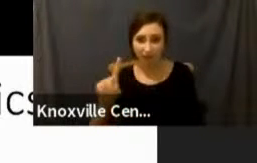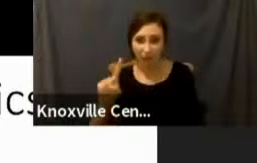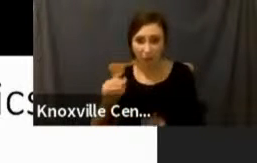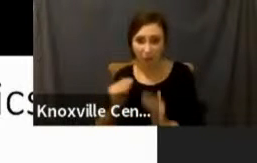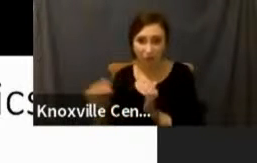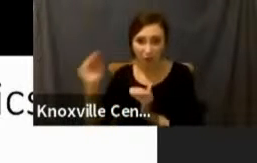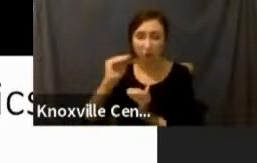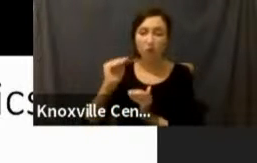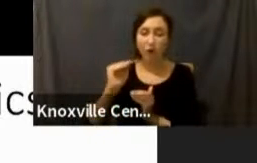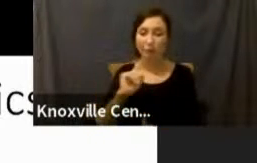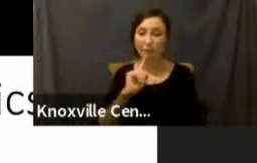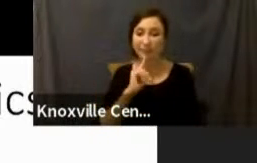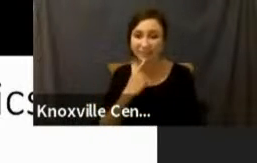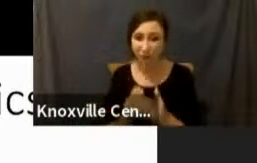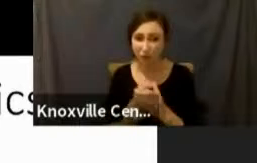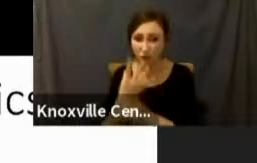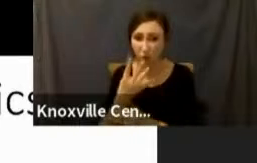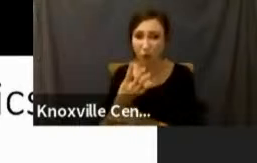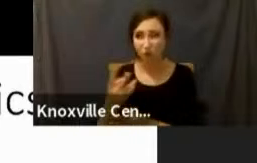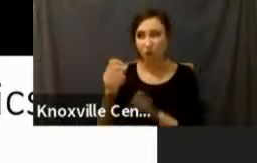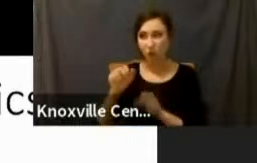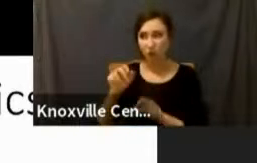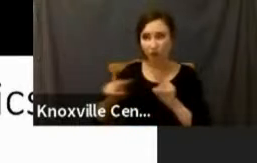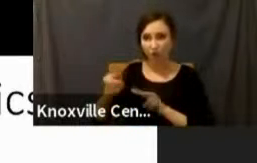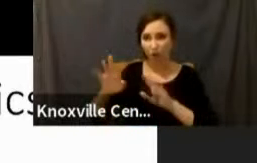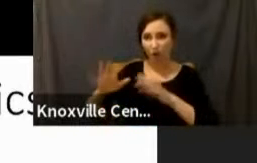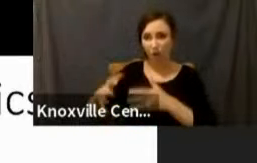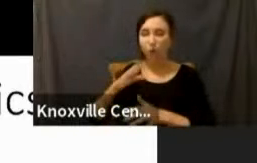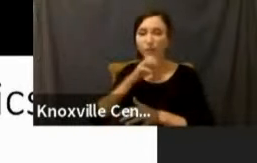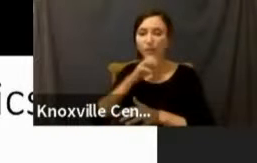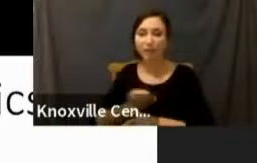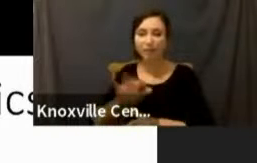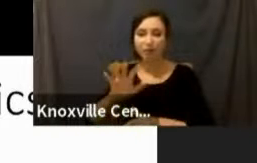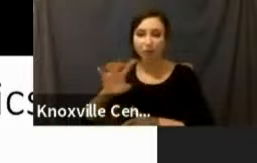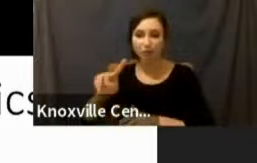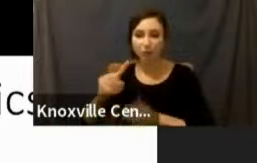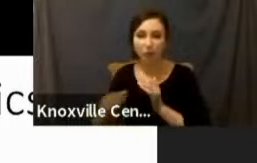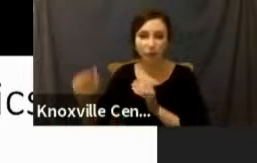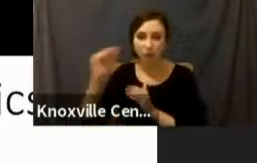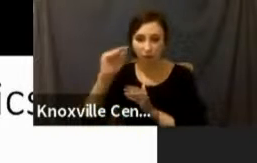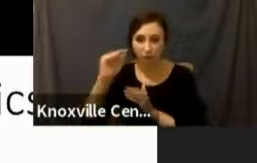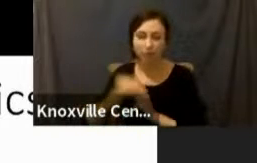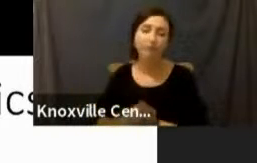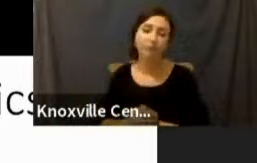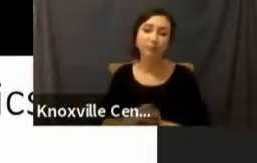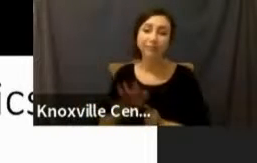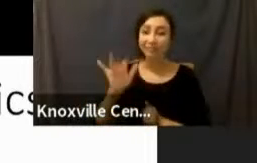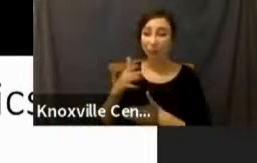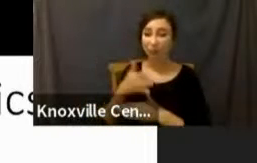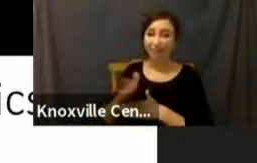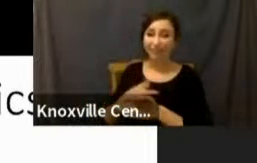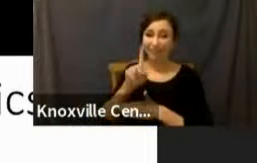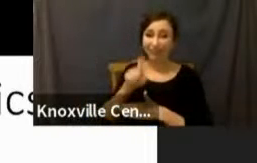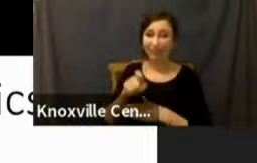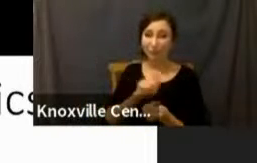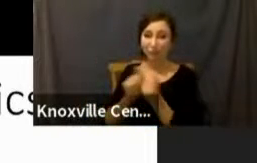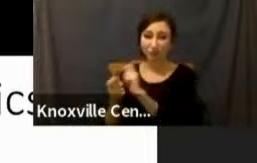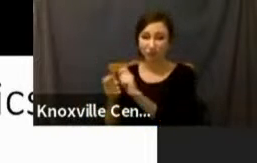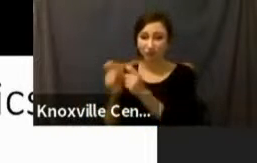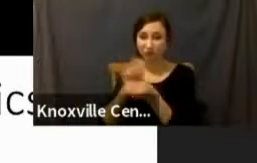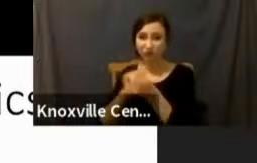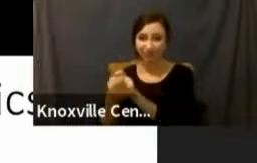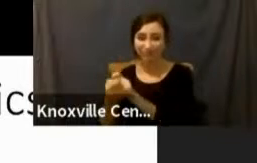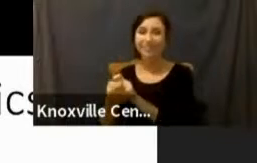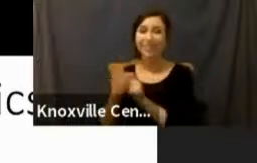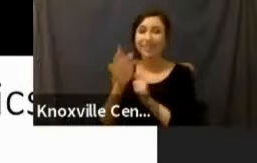most significant growth is in 51 and over. And also that scale has to keep changing because that